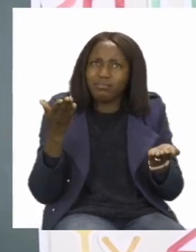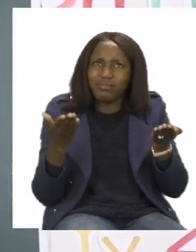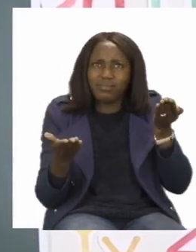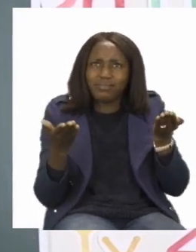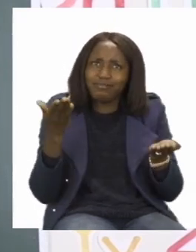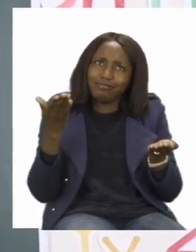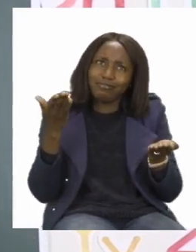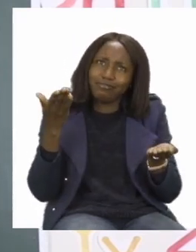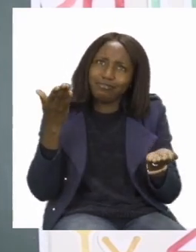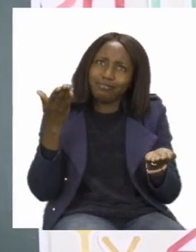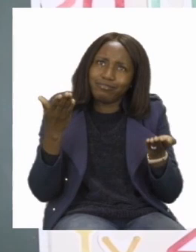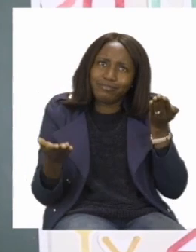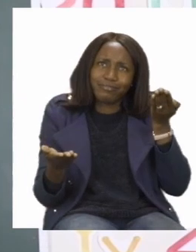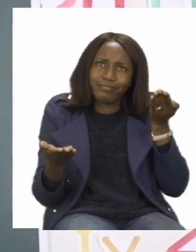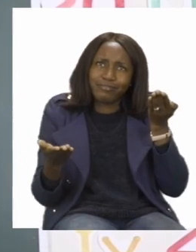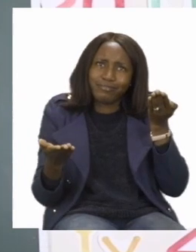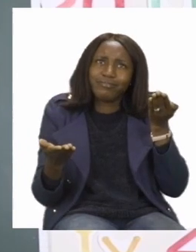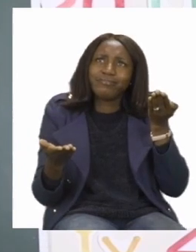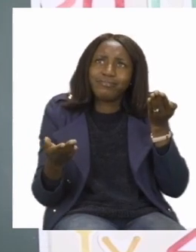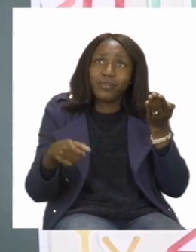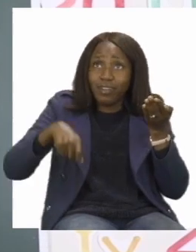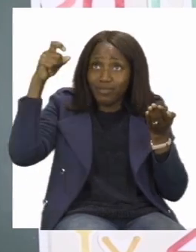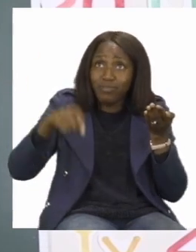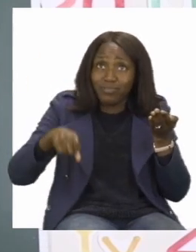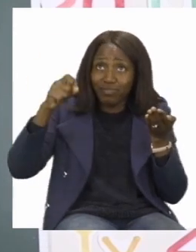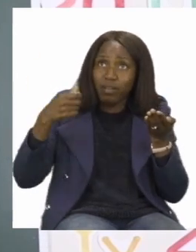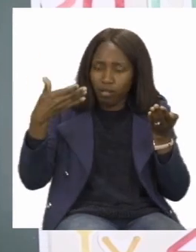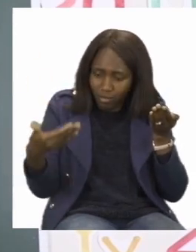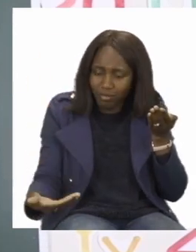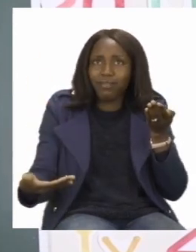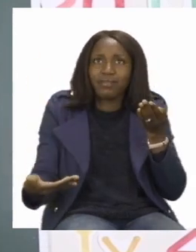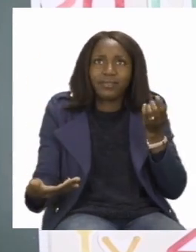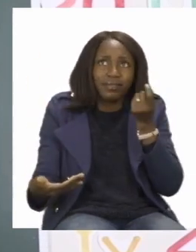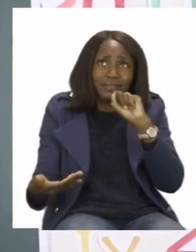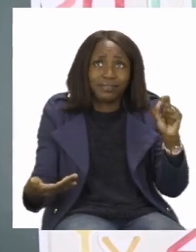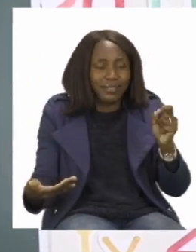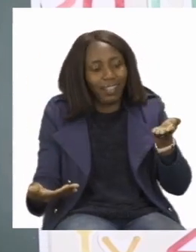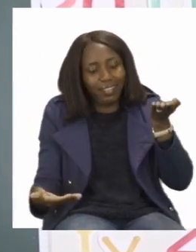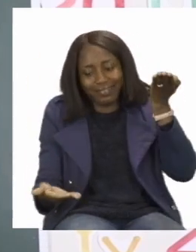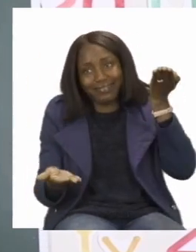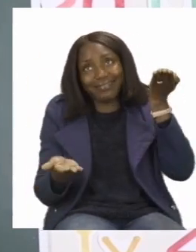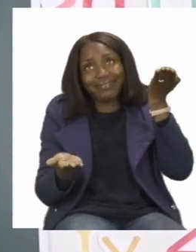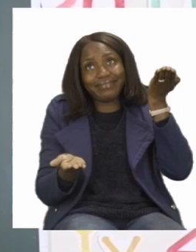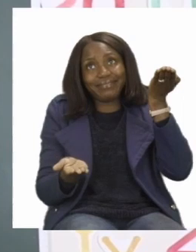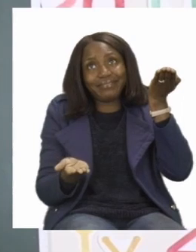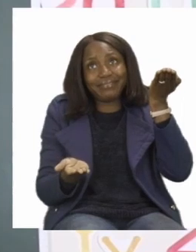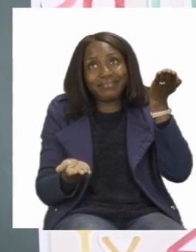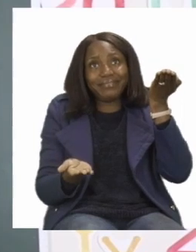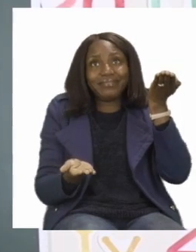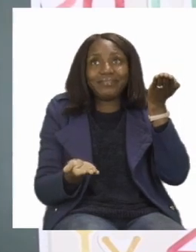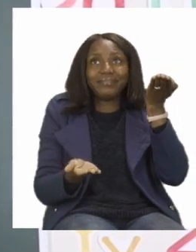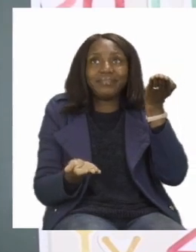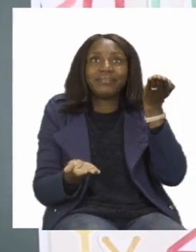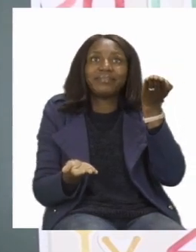it, I can say that the yo-yo is heavier than the color. So